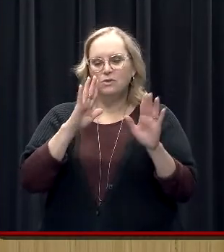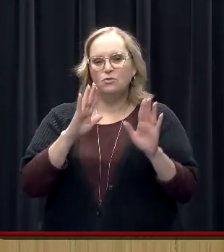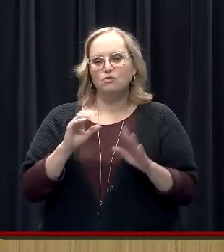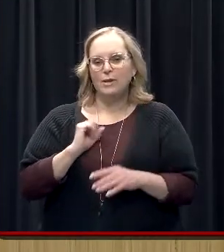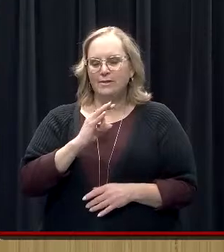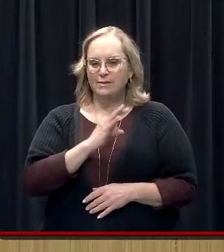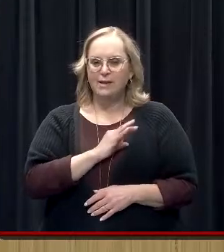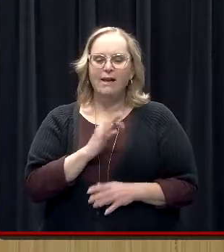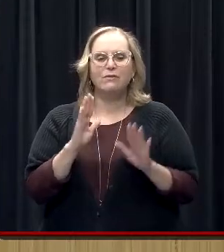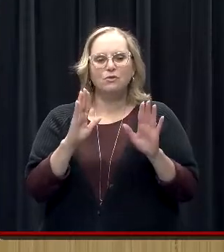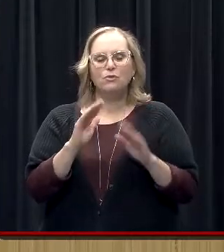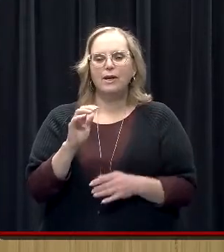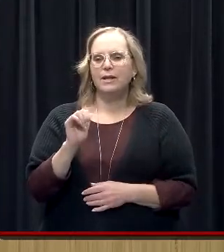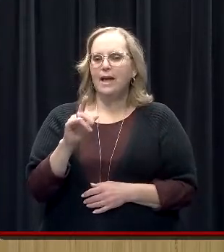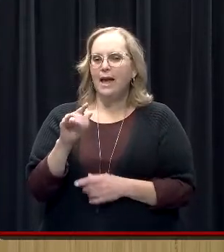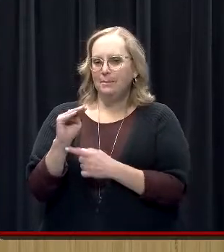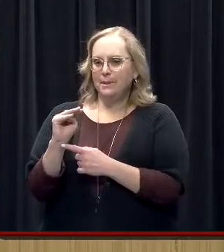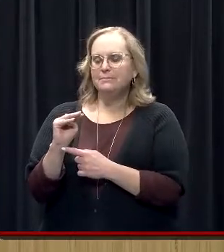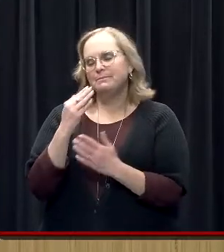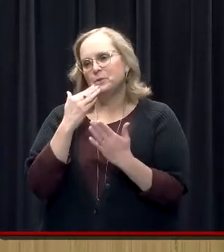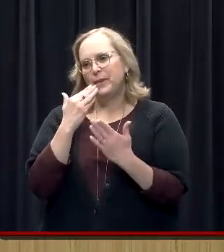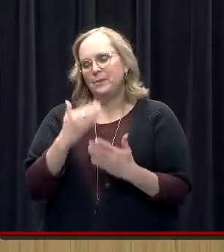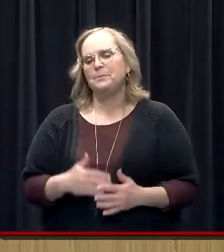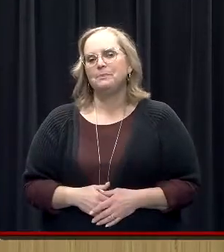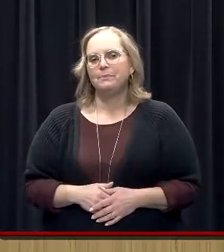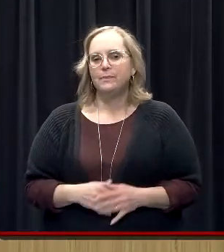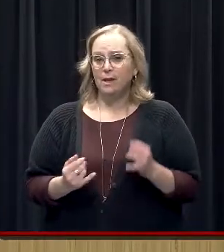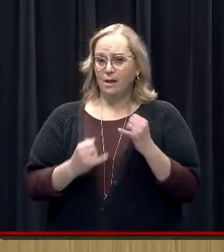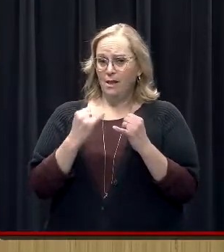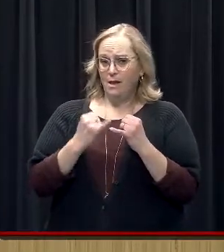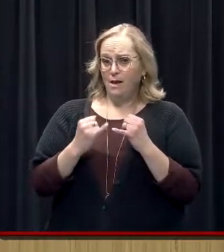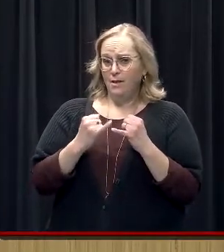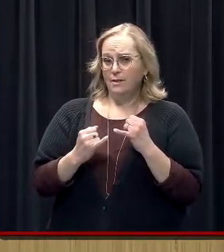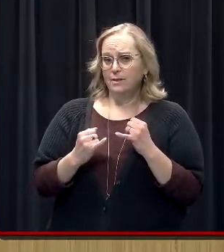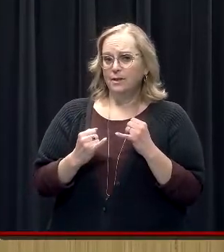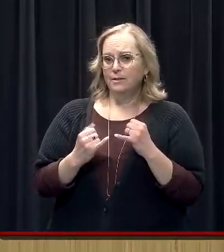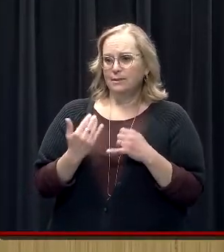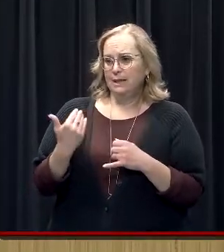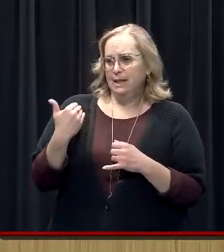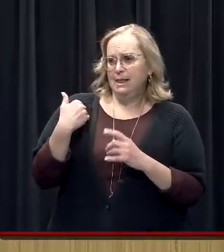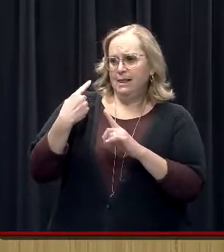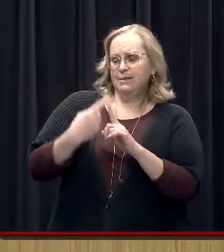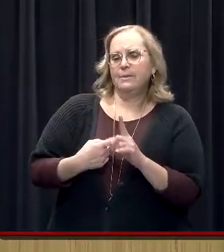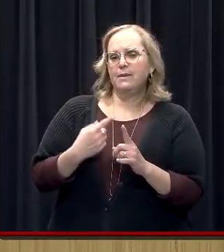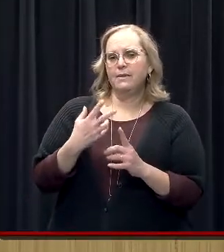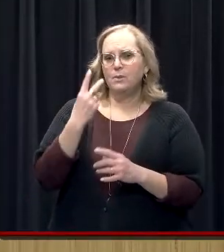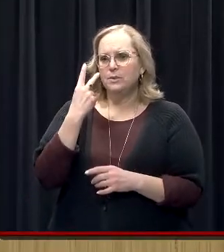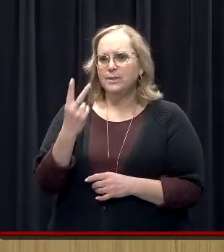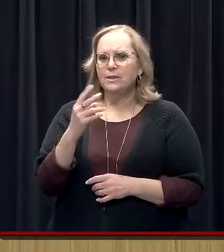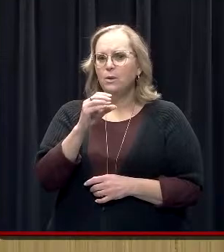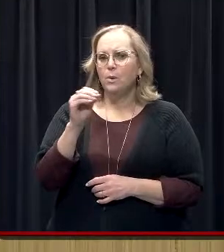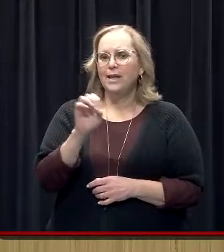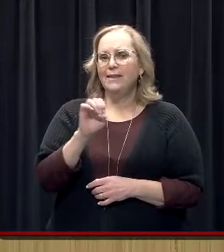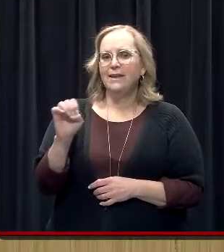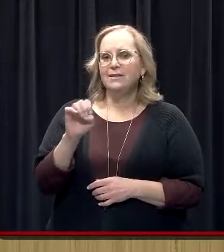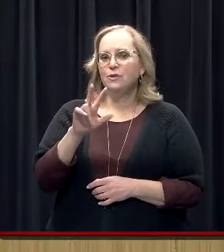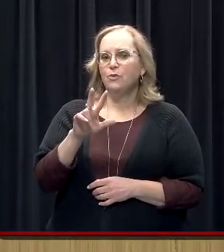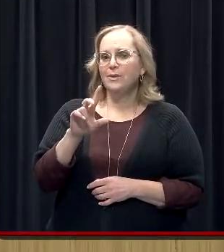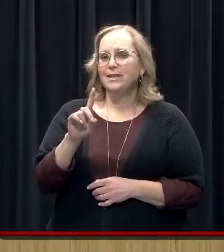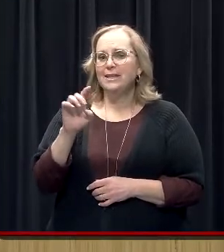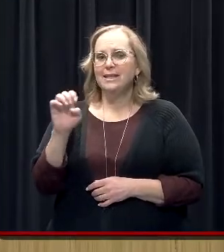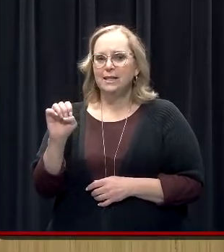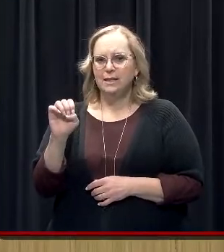just thank you for that. And lastly, last month I went to see the Olathe East 3DE pitch